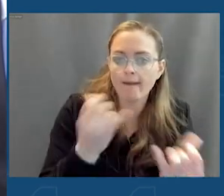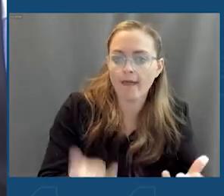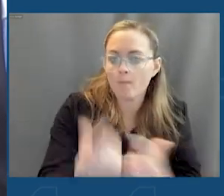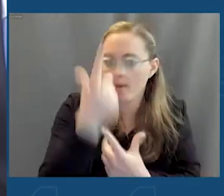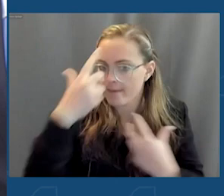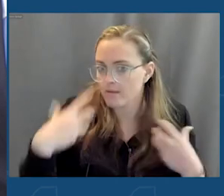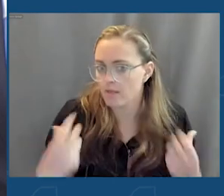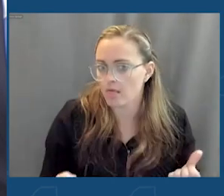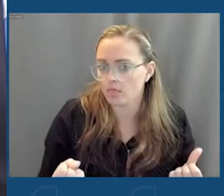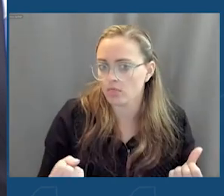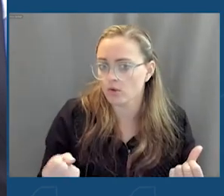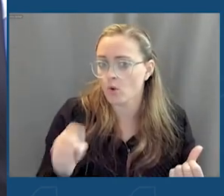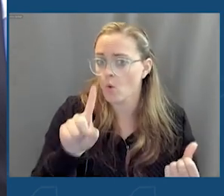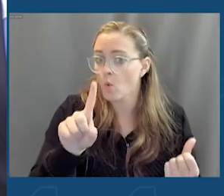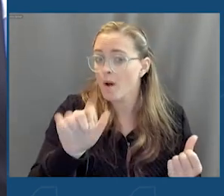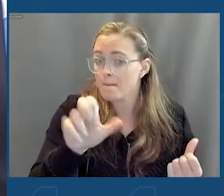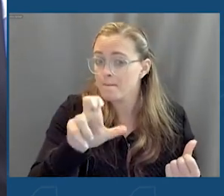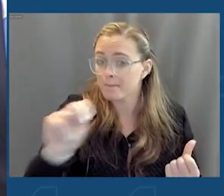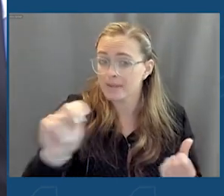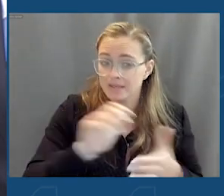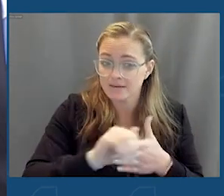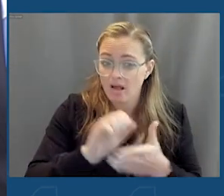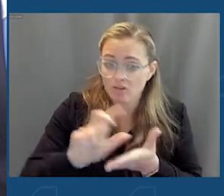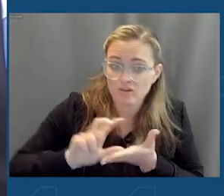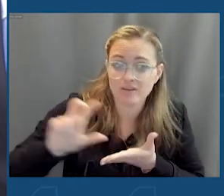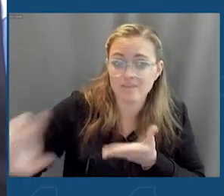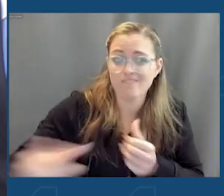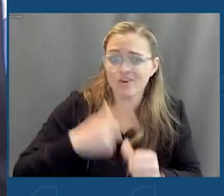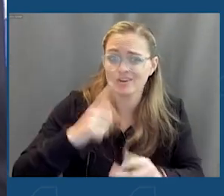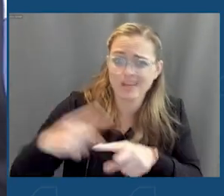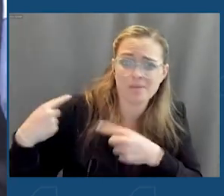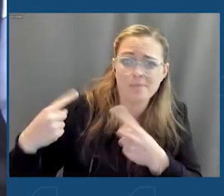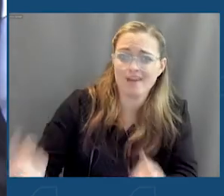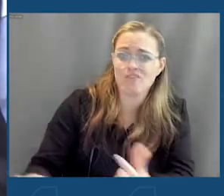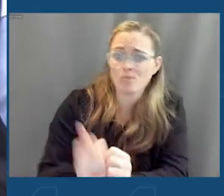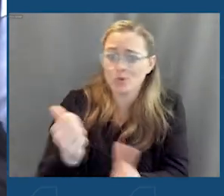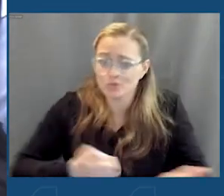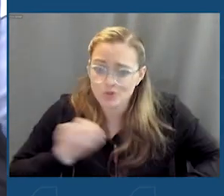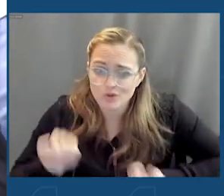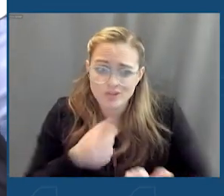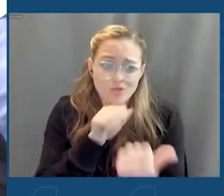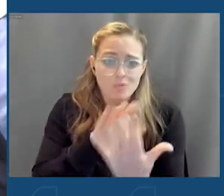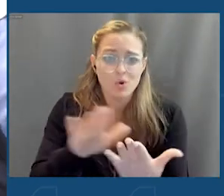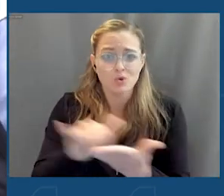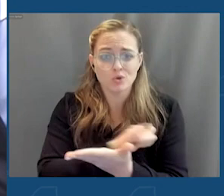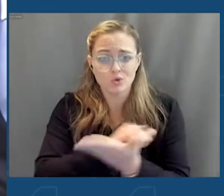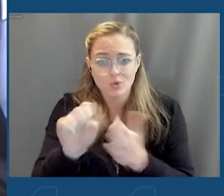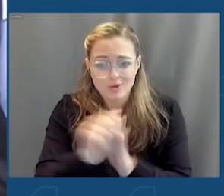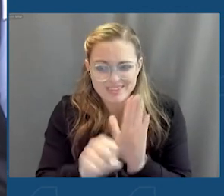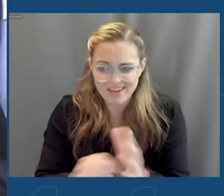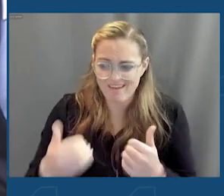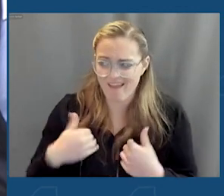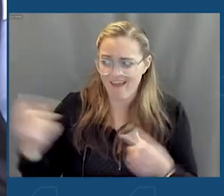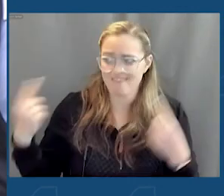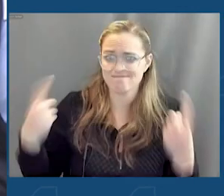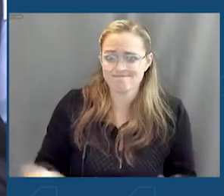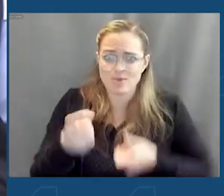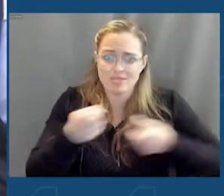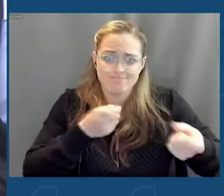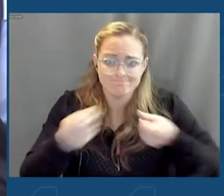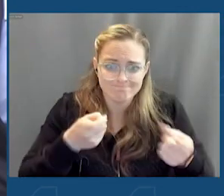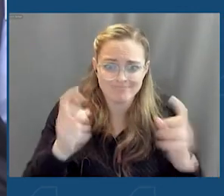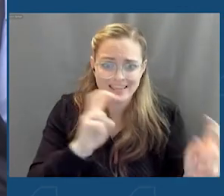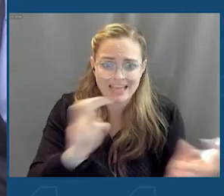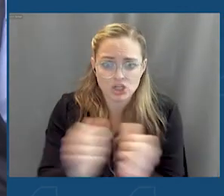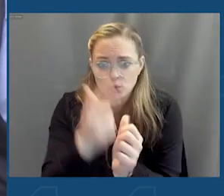health. $1 billion investment, first time ever, the most aggressive approach the state of New York has taken to dealing with the issue of